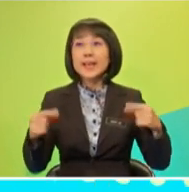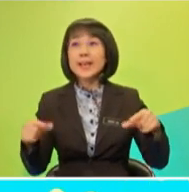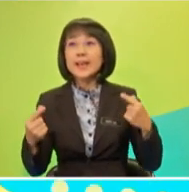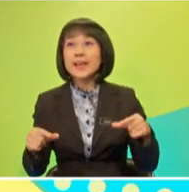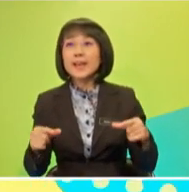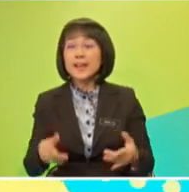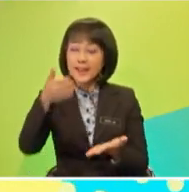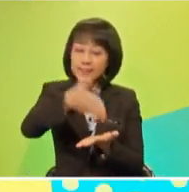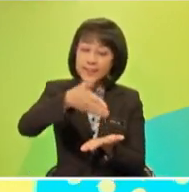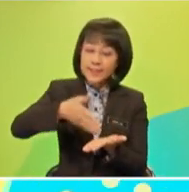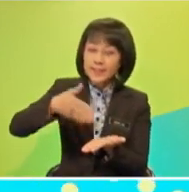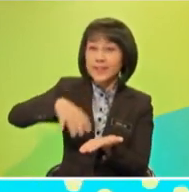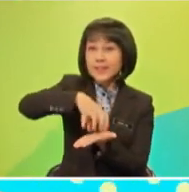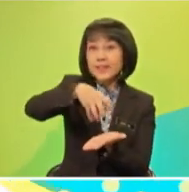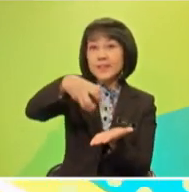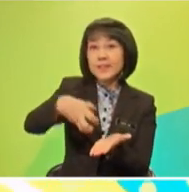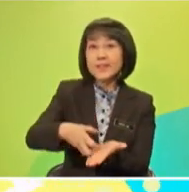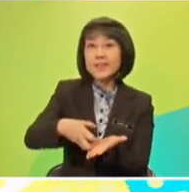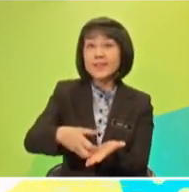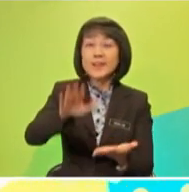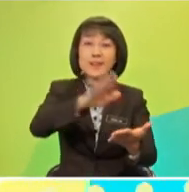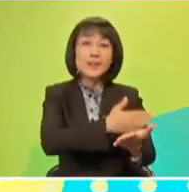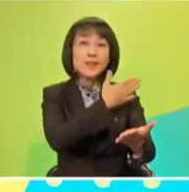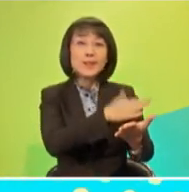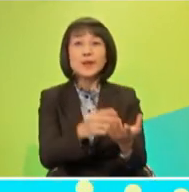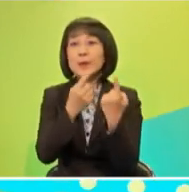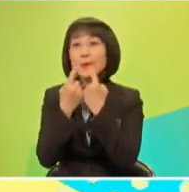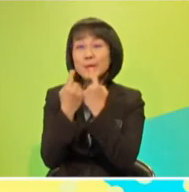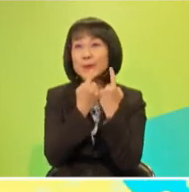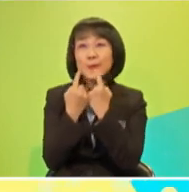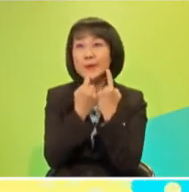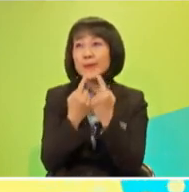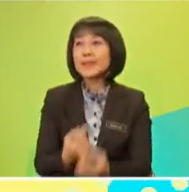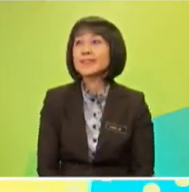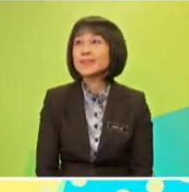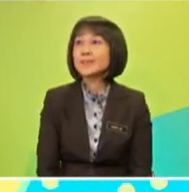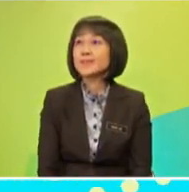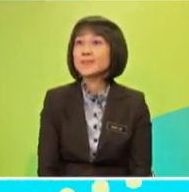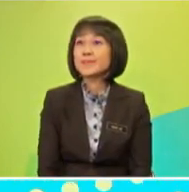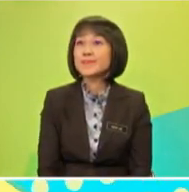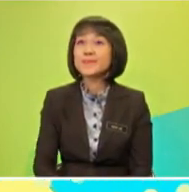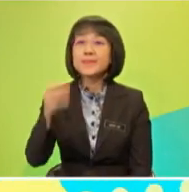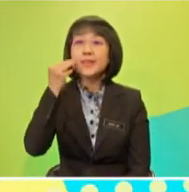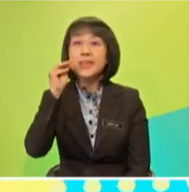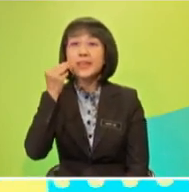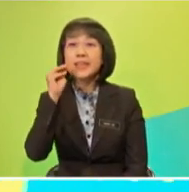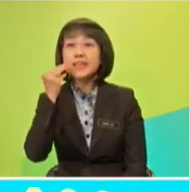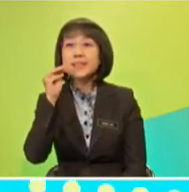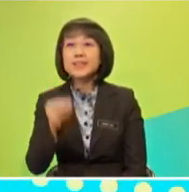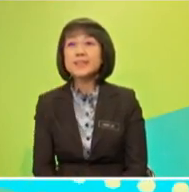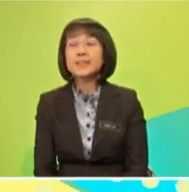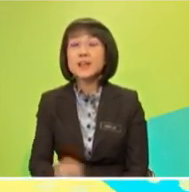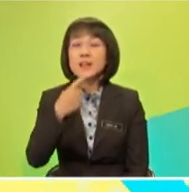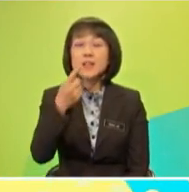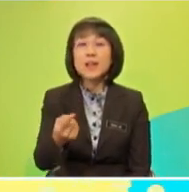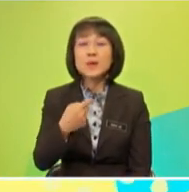cut cake, we can sing a birthday song. Wow! Yes. And Megan, tell me